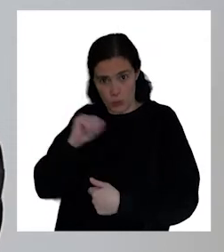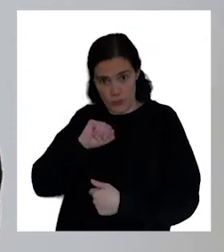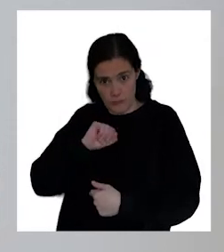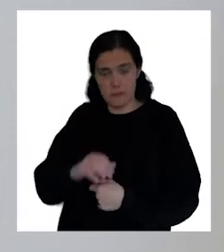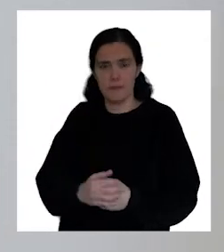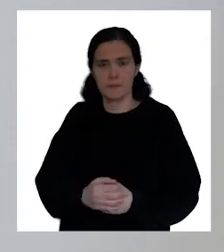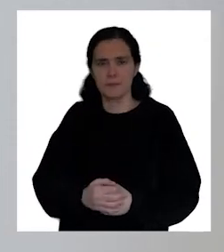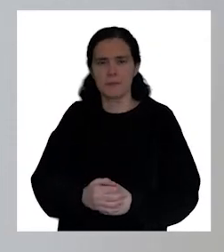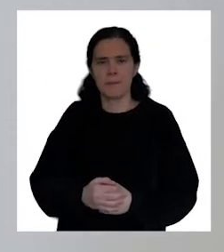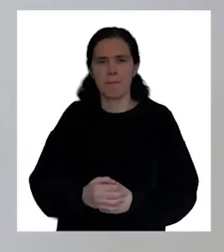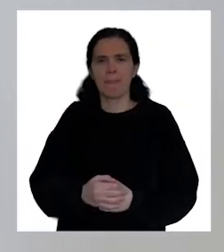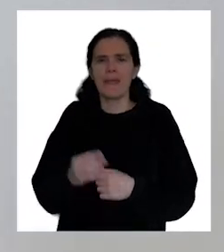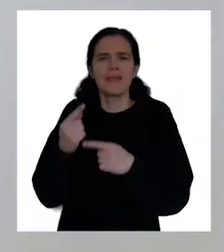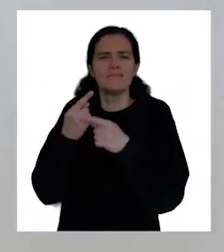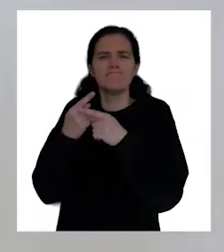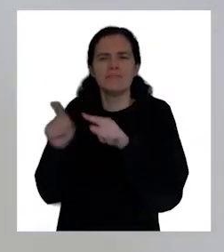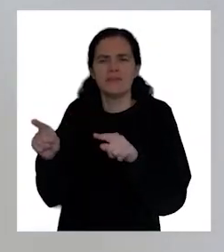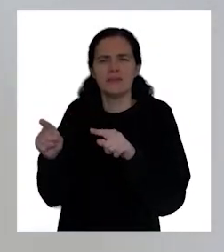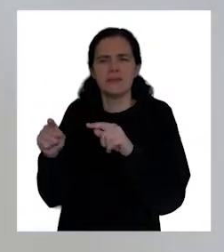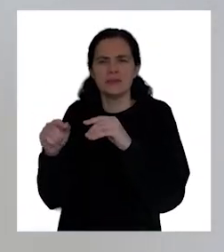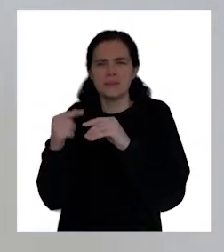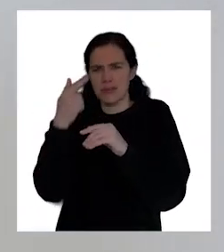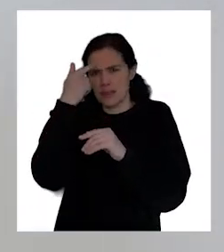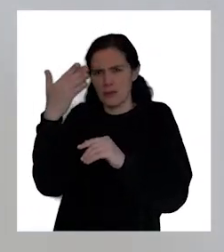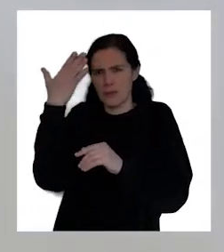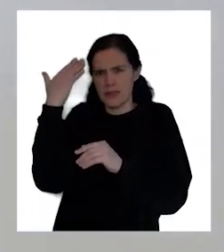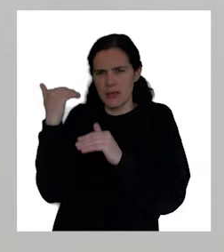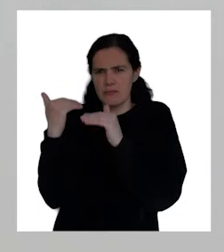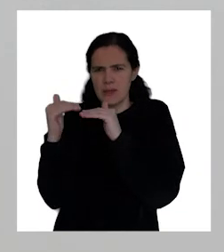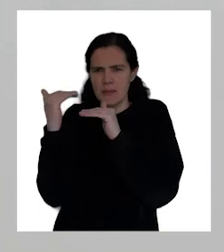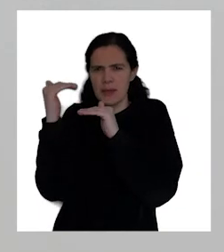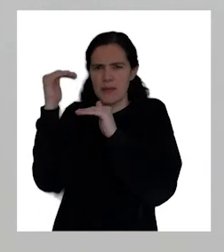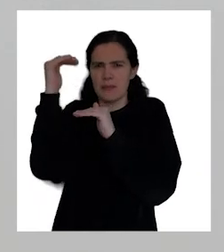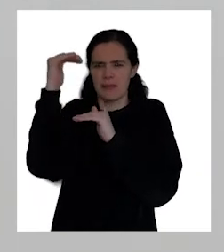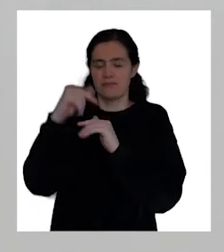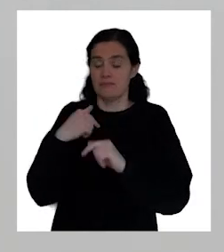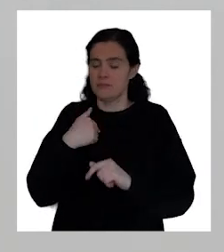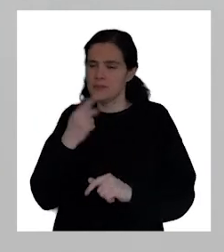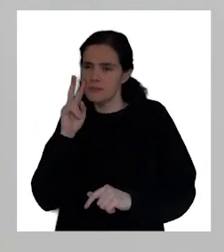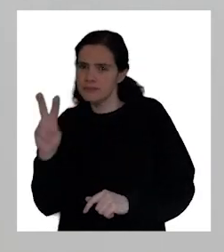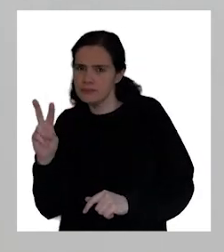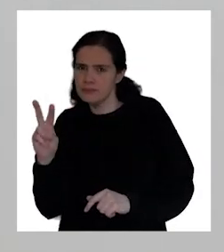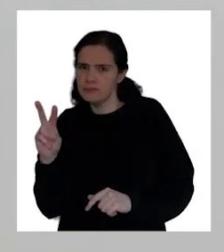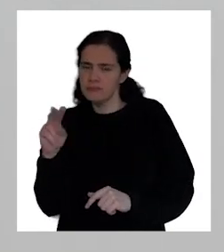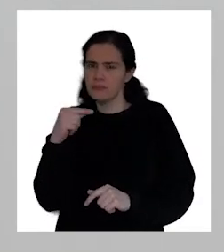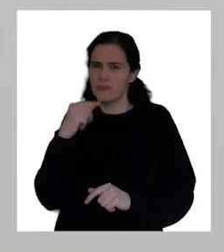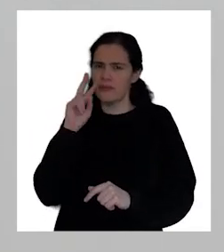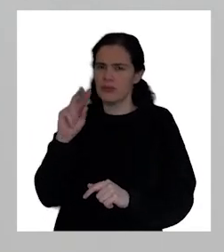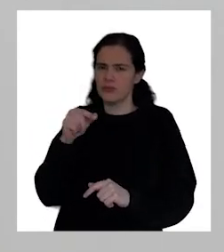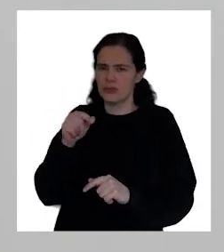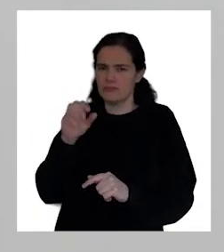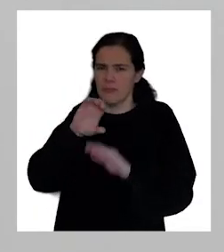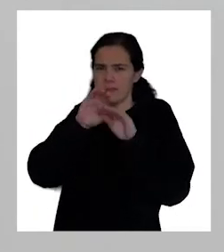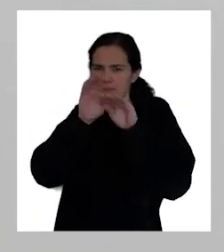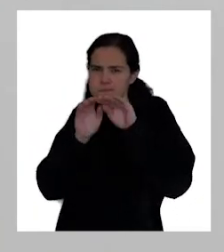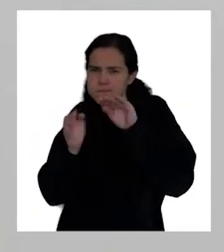my culture, a different layer of understanding. Because when I look at that, when I look at this image doing